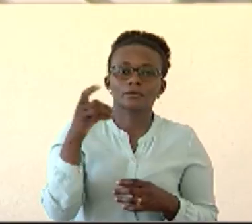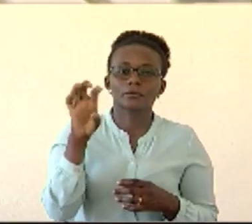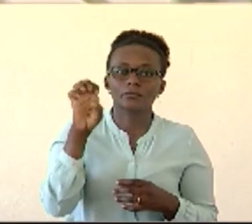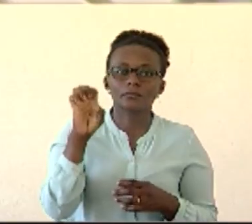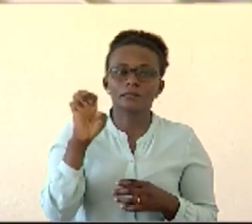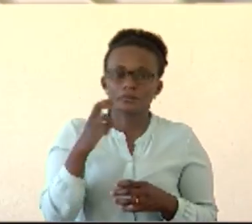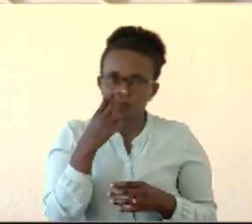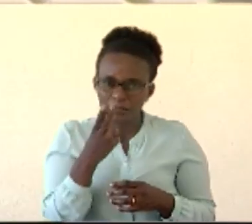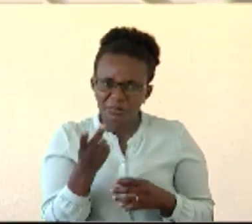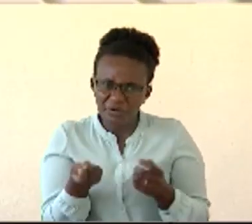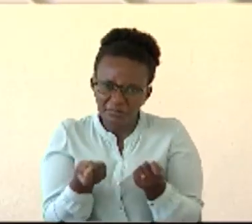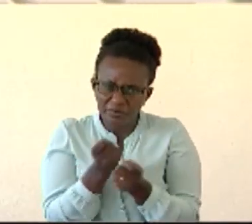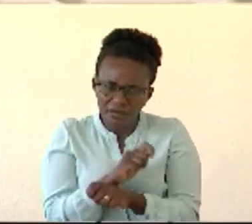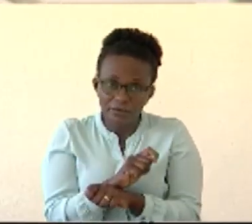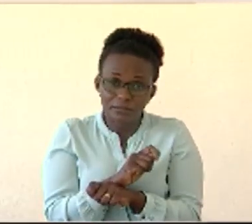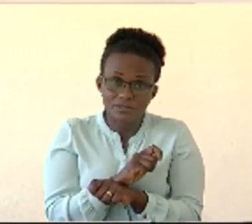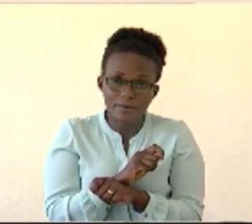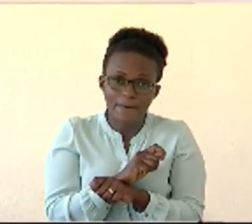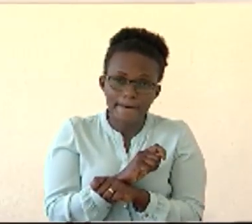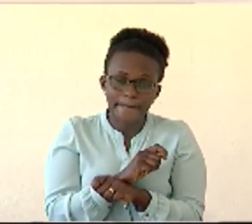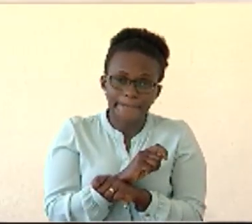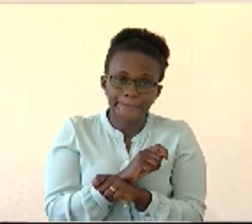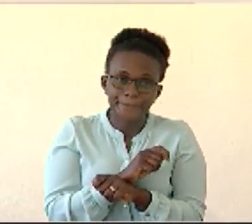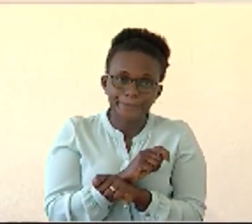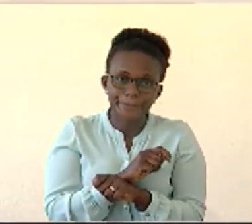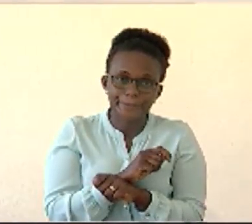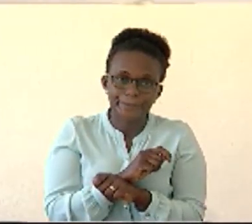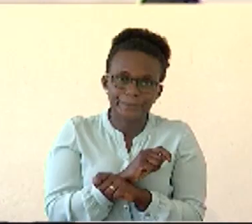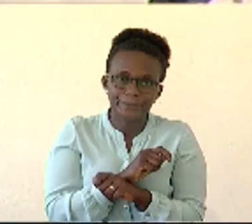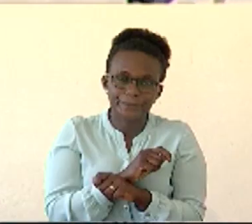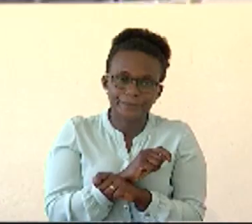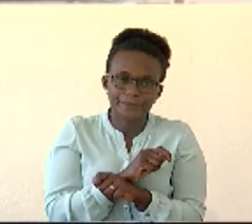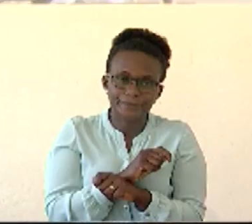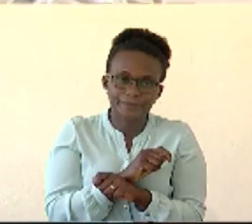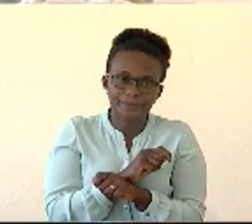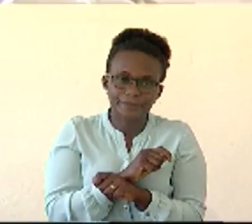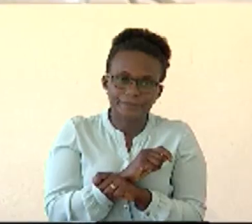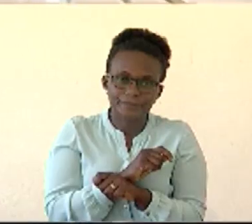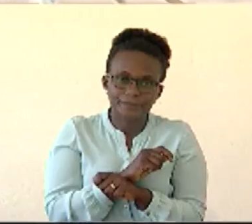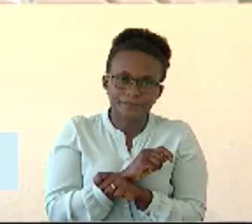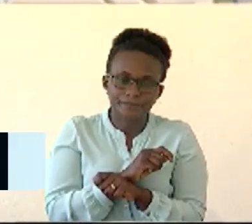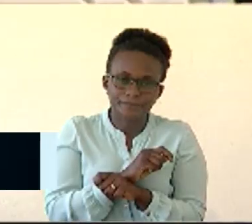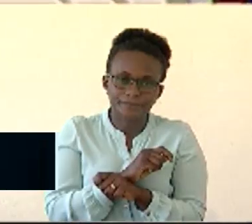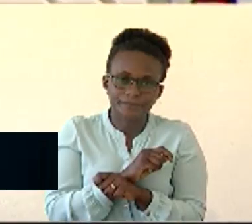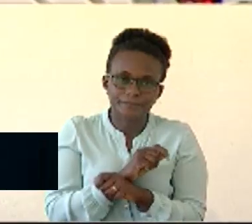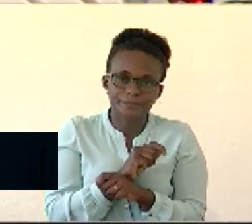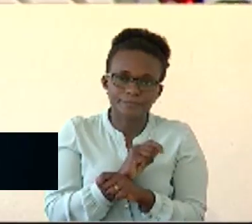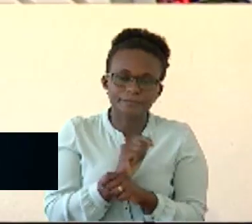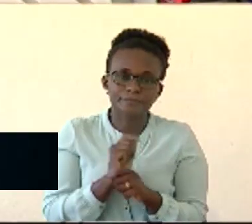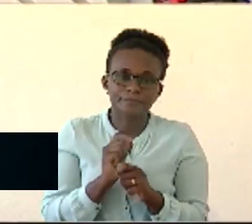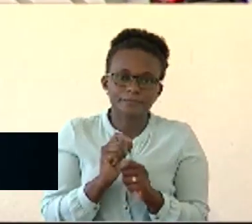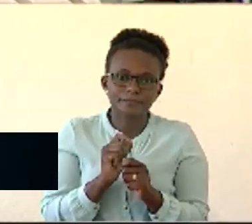changing to this color, but very little is coming. So it is just a matter of